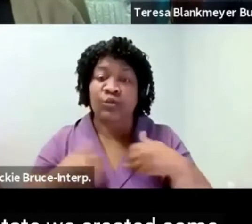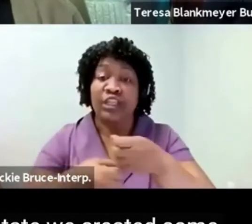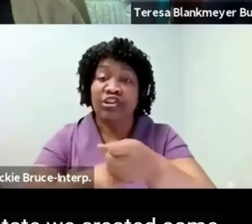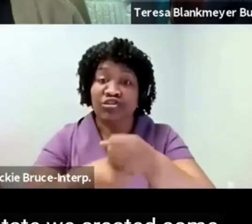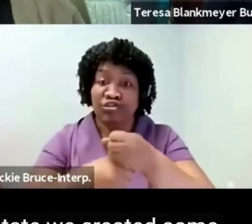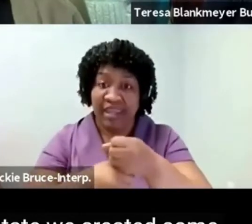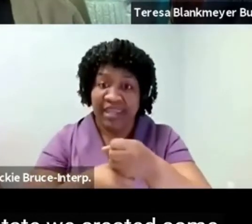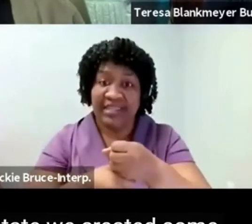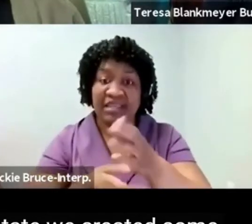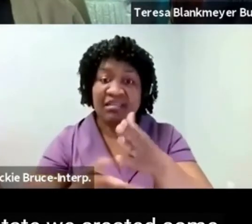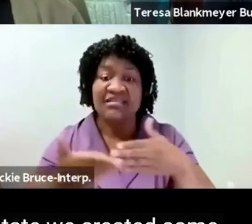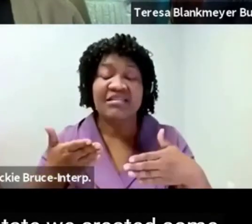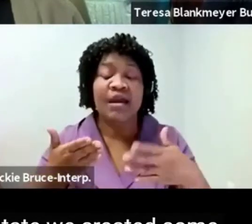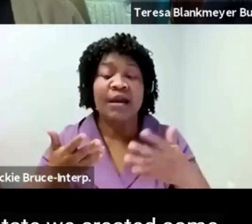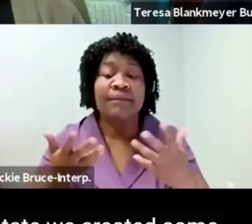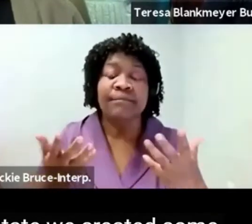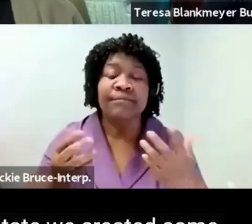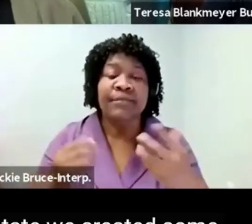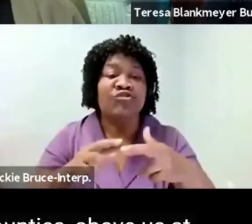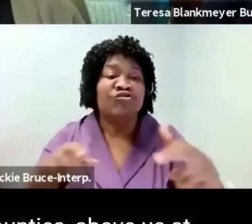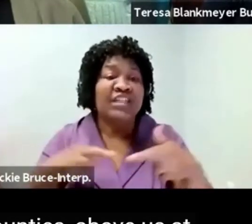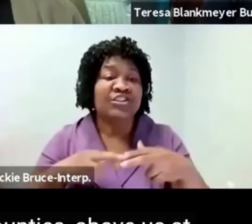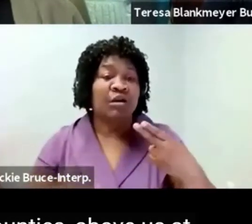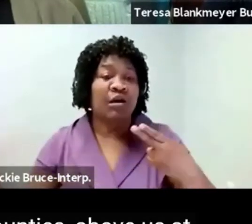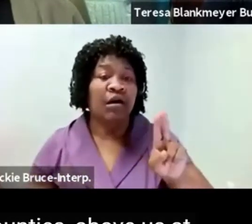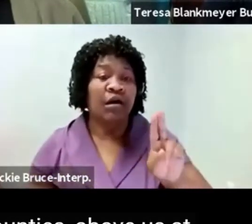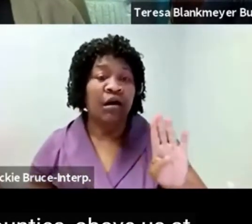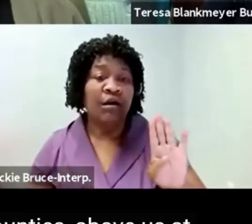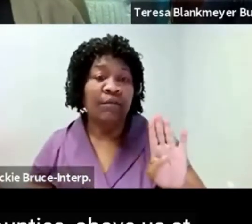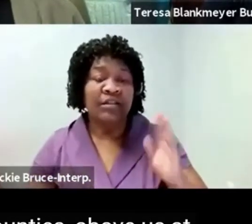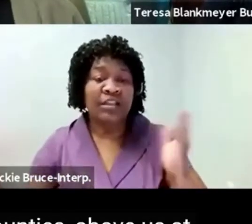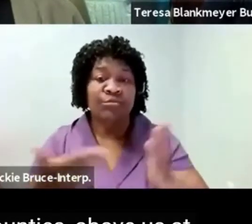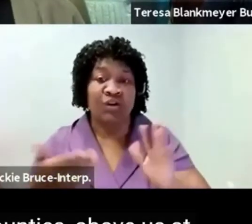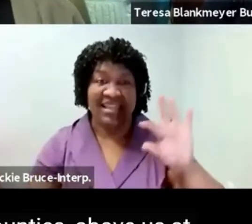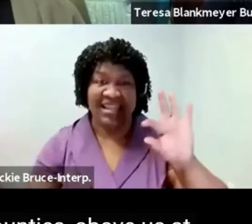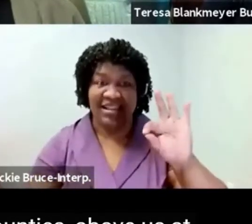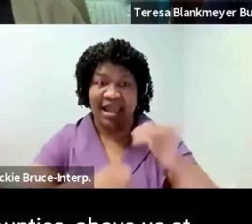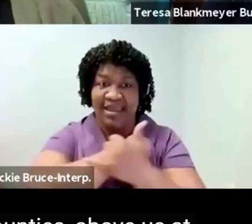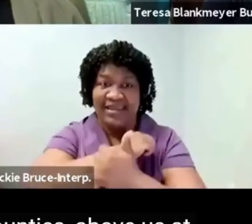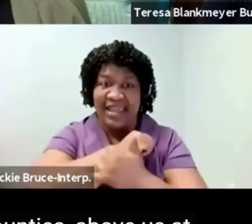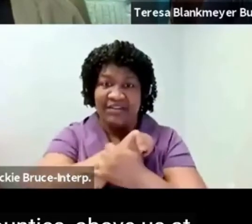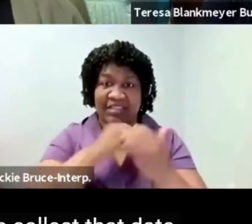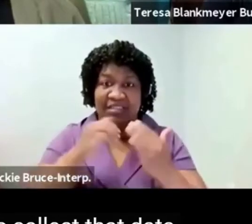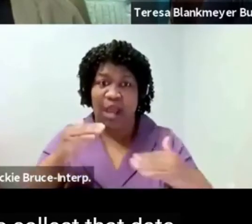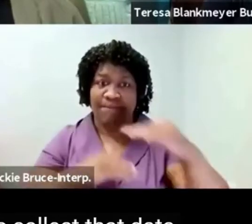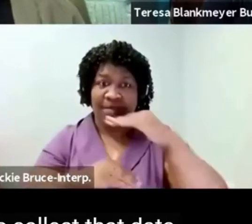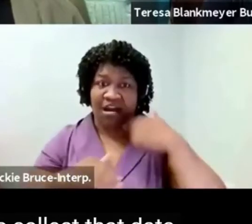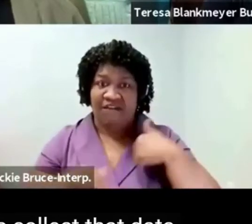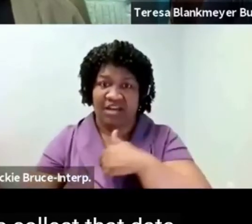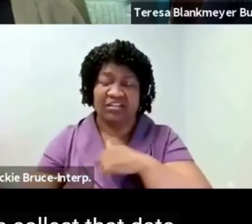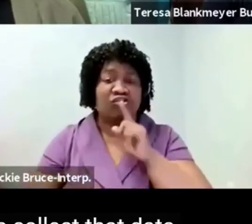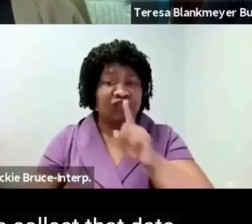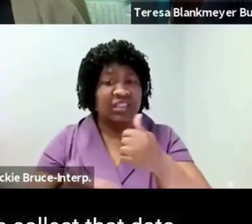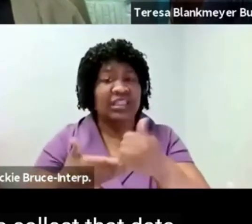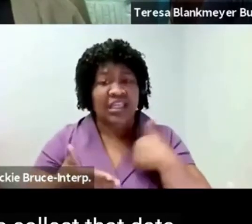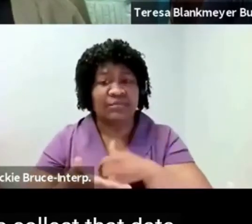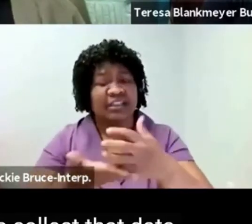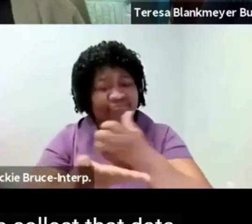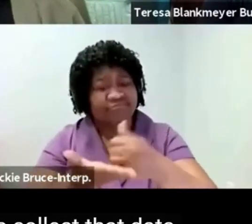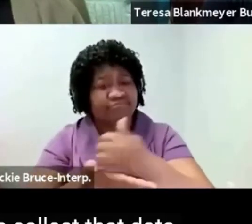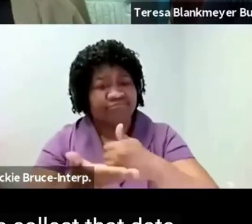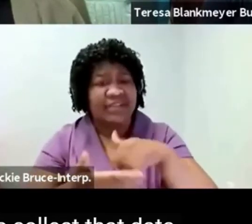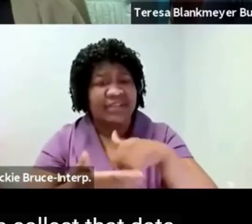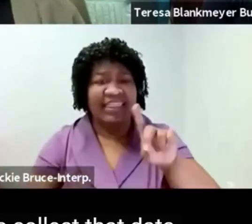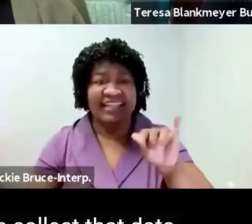created some regional hubs that brought in 9 counties above us at the county level, but it really helped us collect that